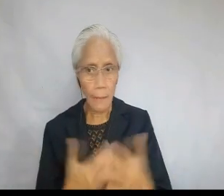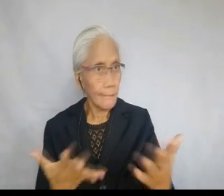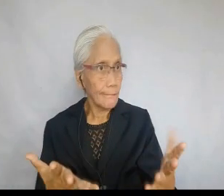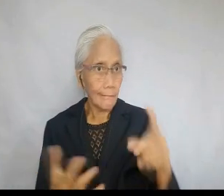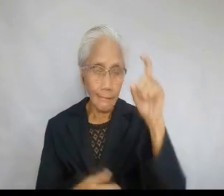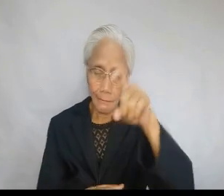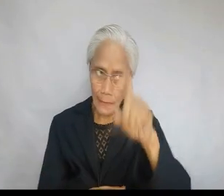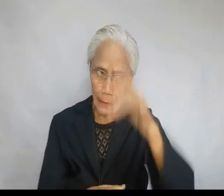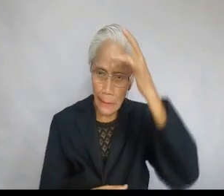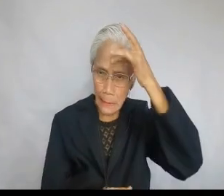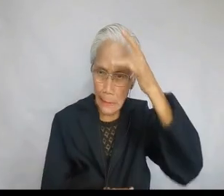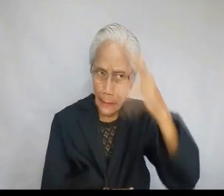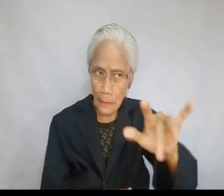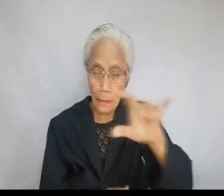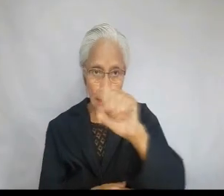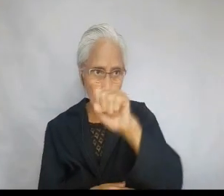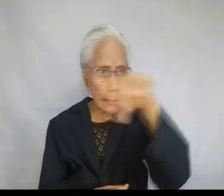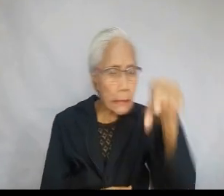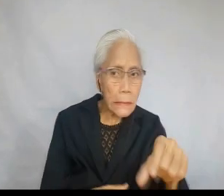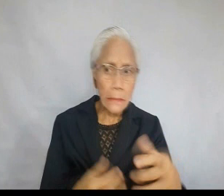Please sharpen your spiritual quotient.